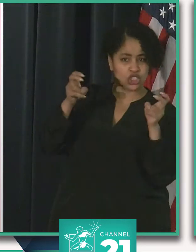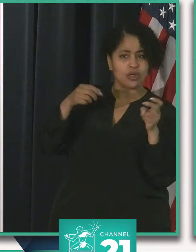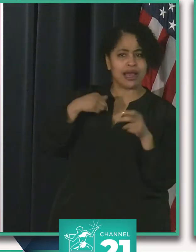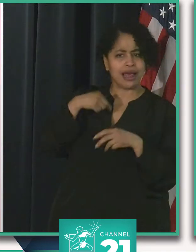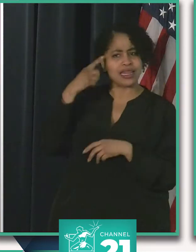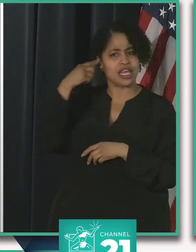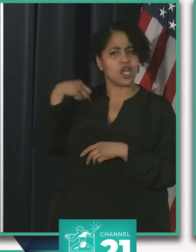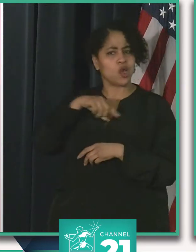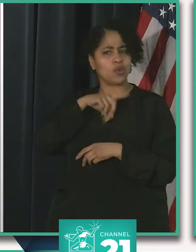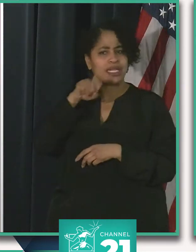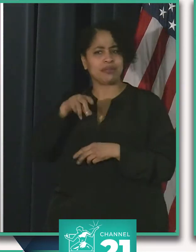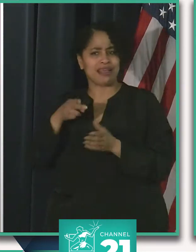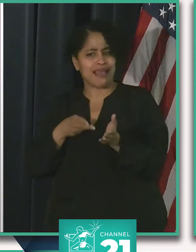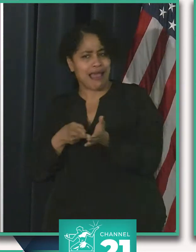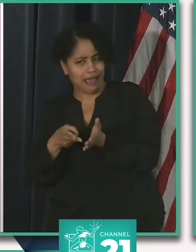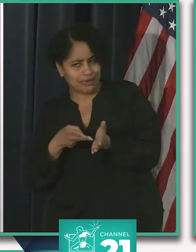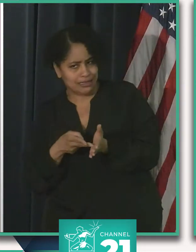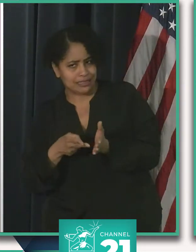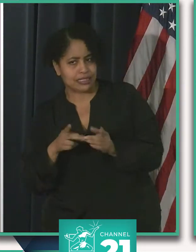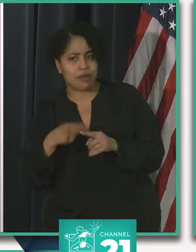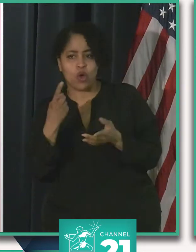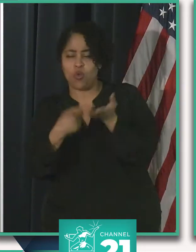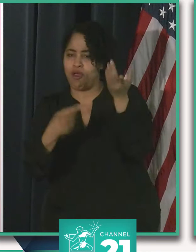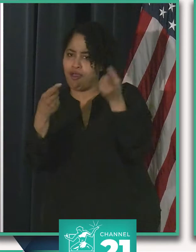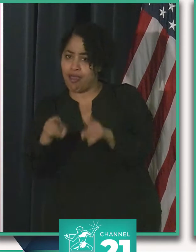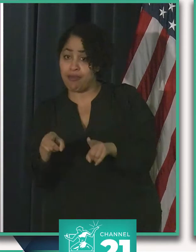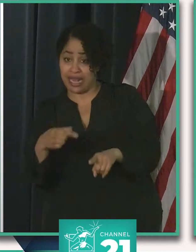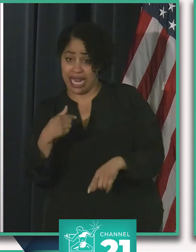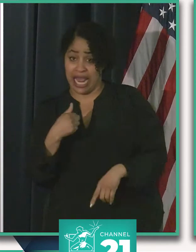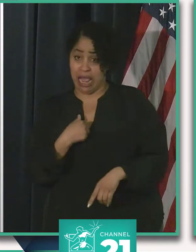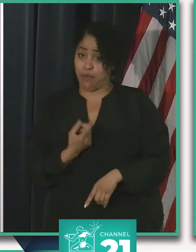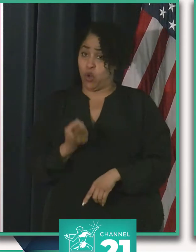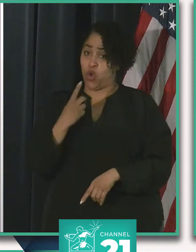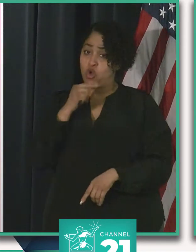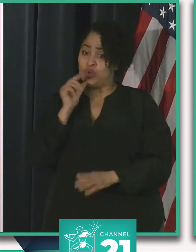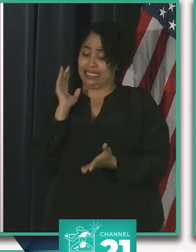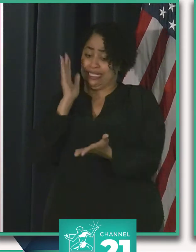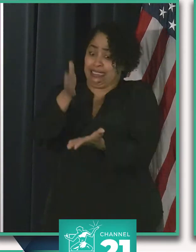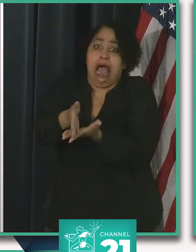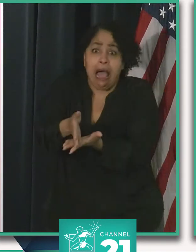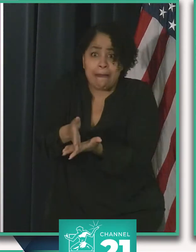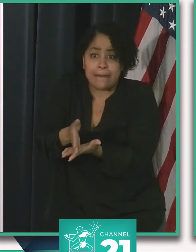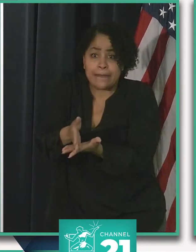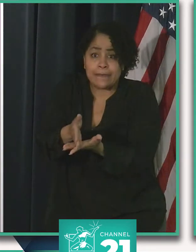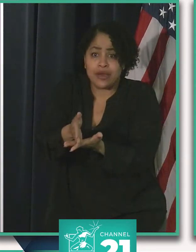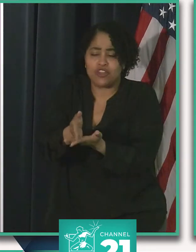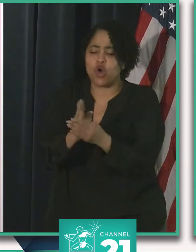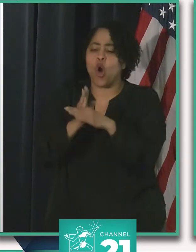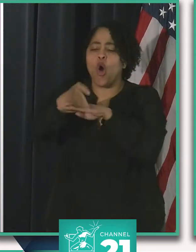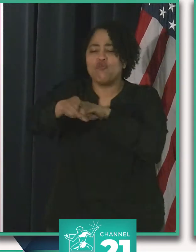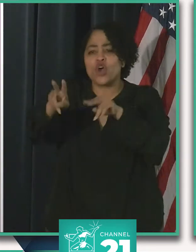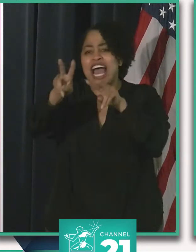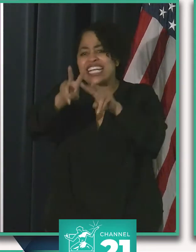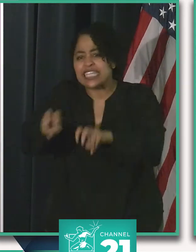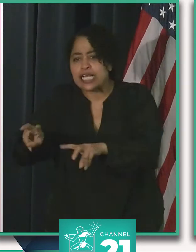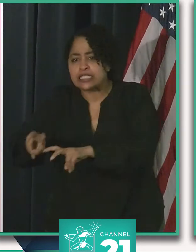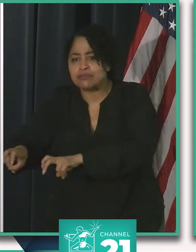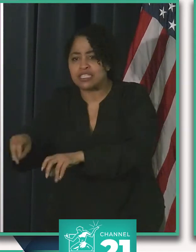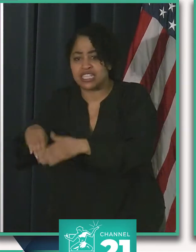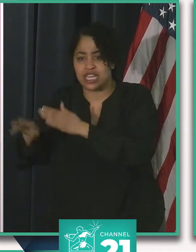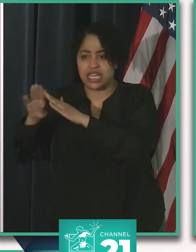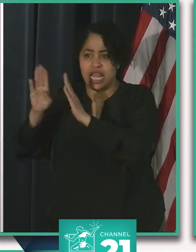need to be honest about this as far as what happened. I'm the one who stopped the overassessments. What happened